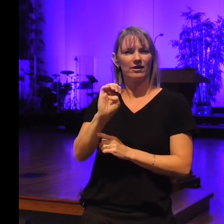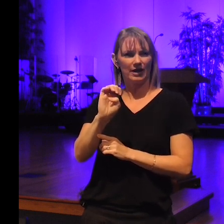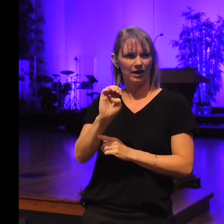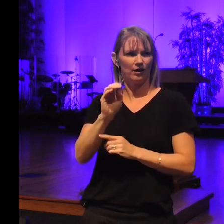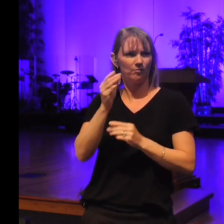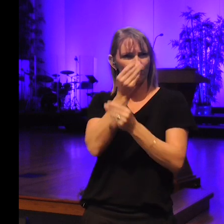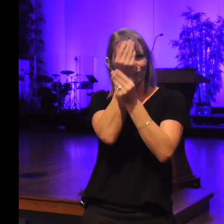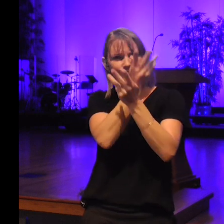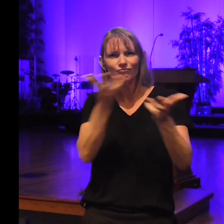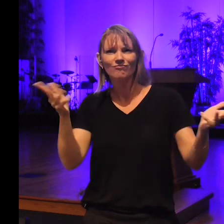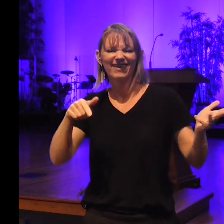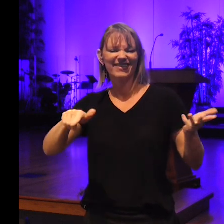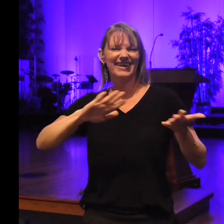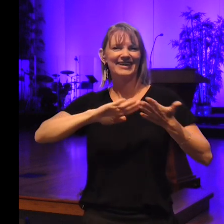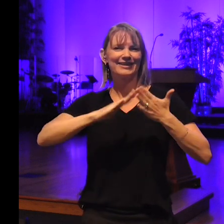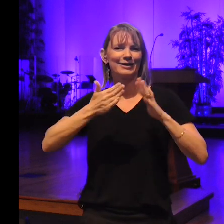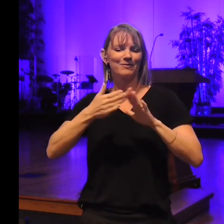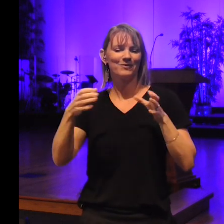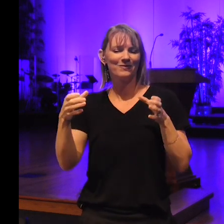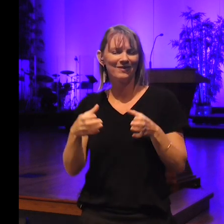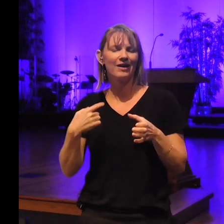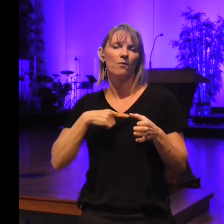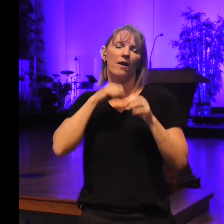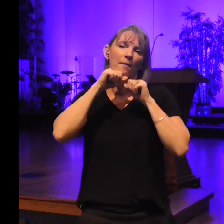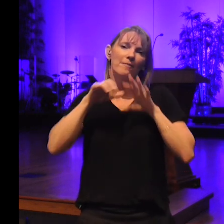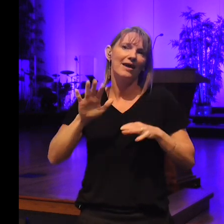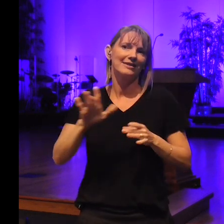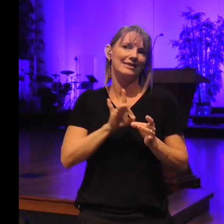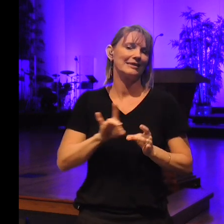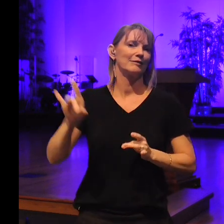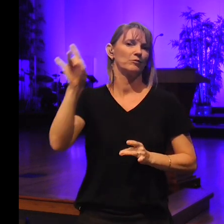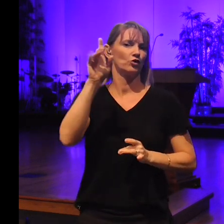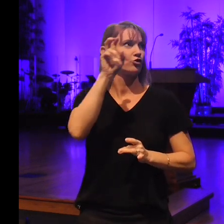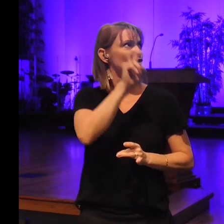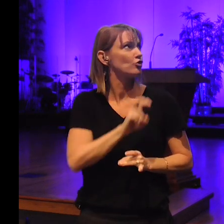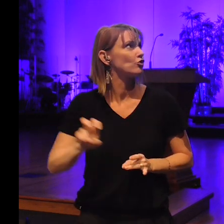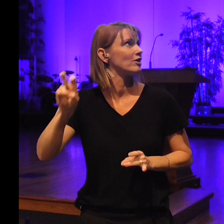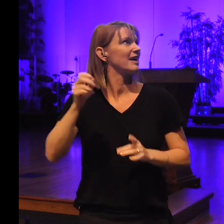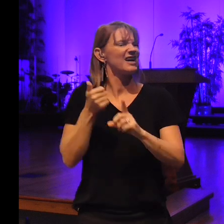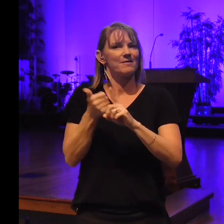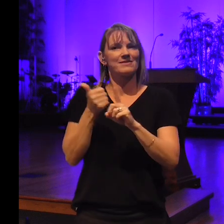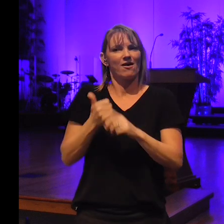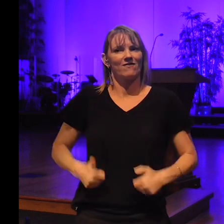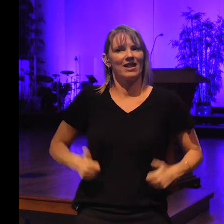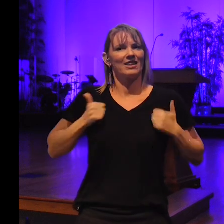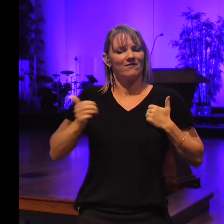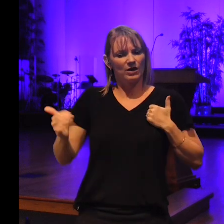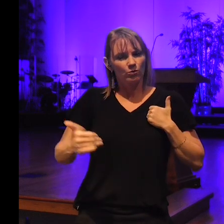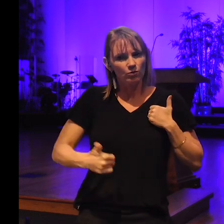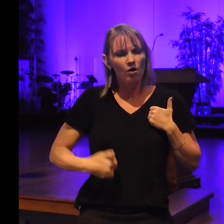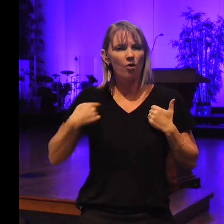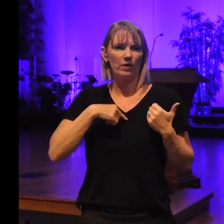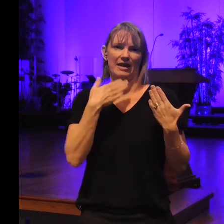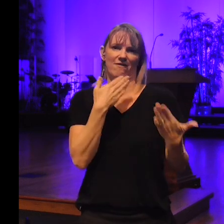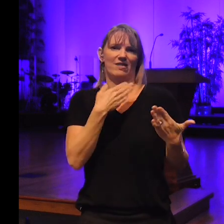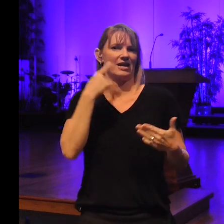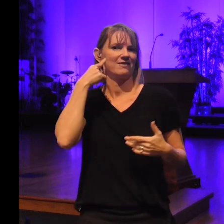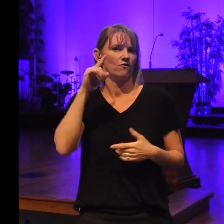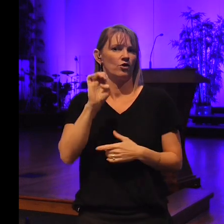brought to this community, and we just bless his spiritual journey. He's a living soul, and we give thanks for